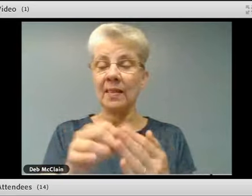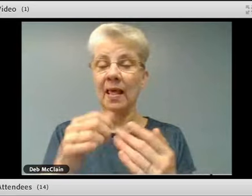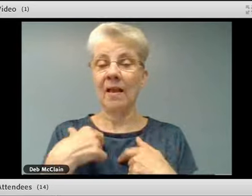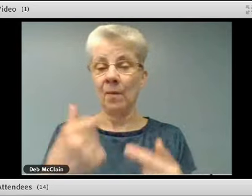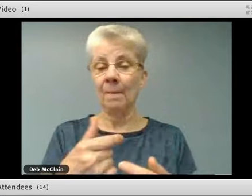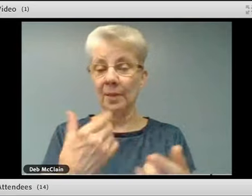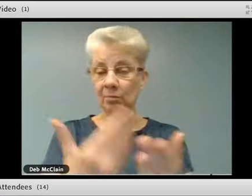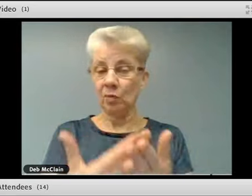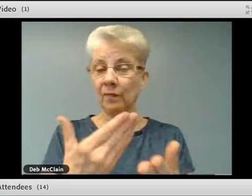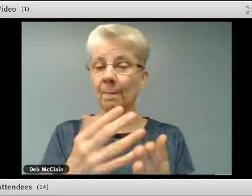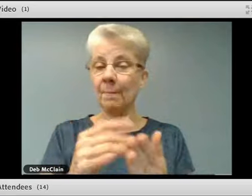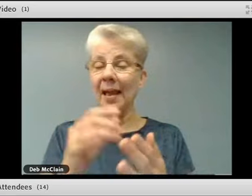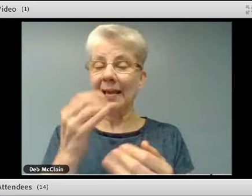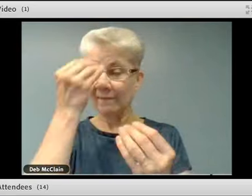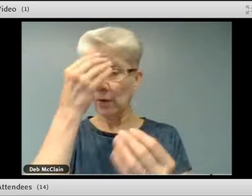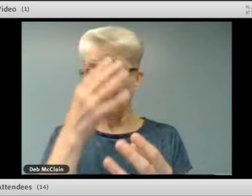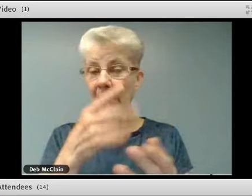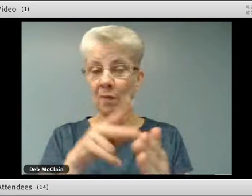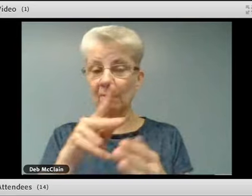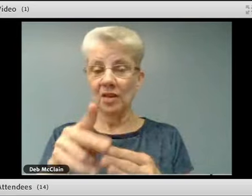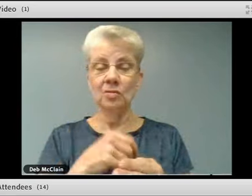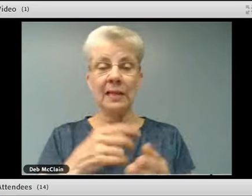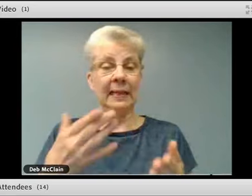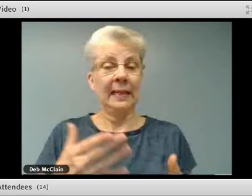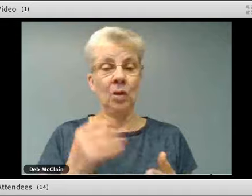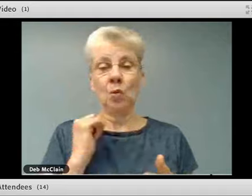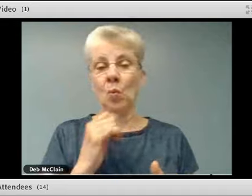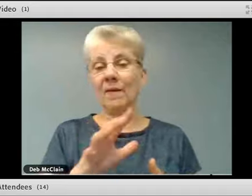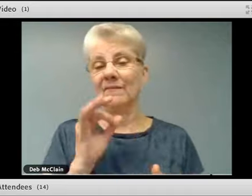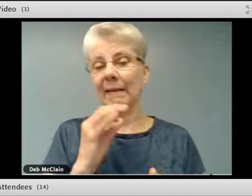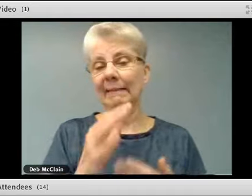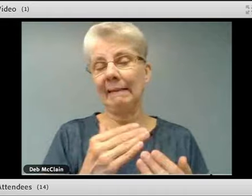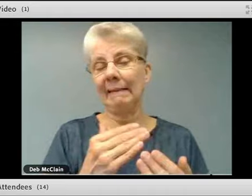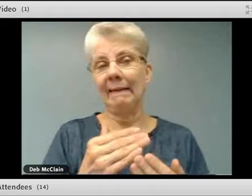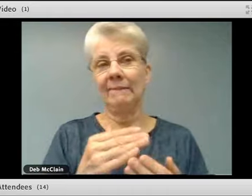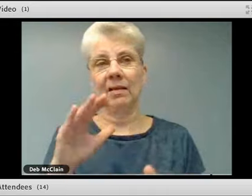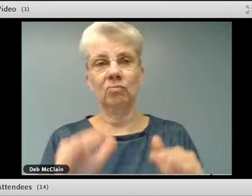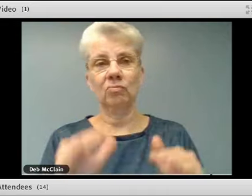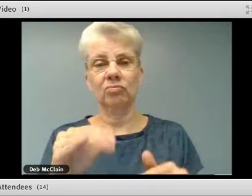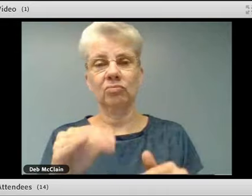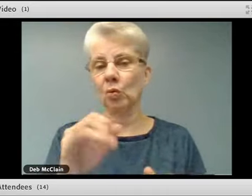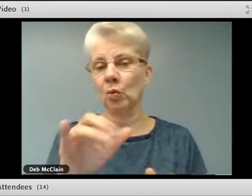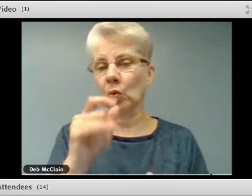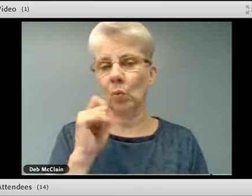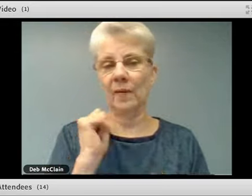information professionals on here that you wouldn't find as easily on Google.